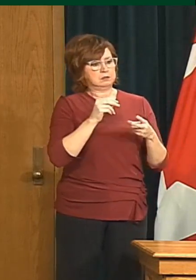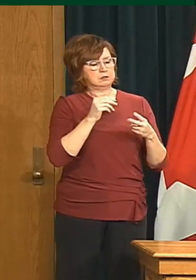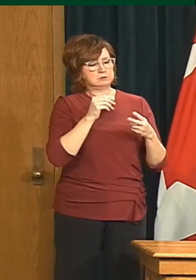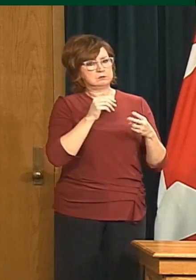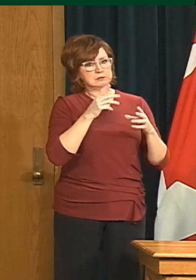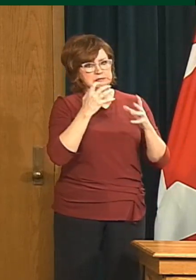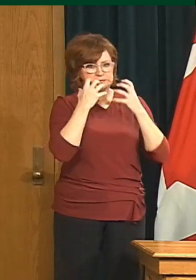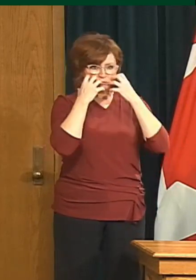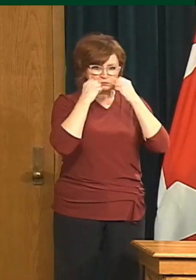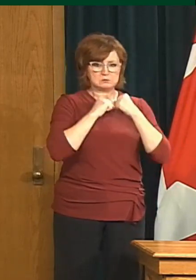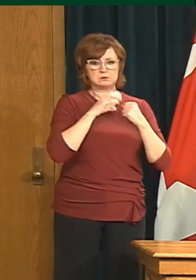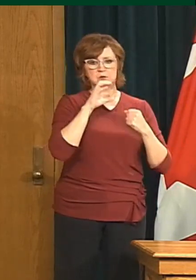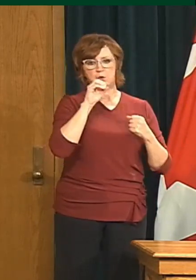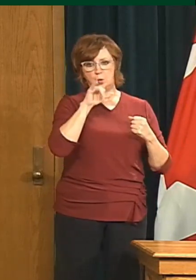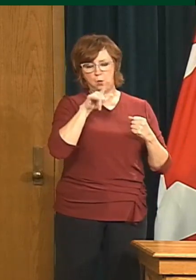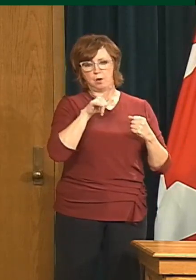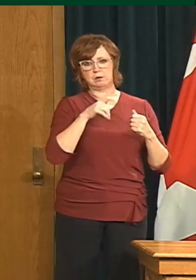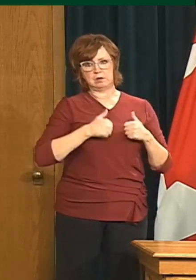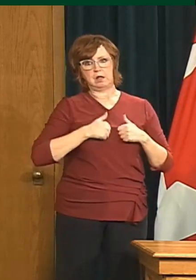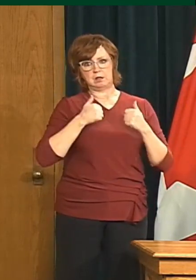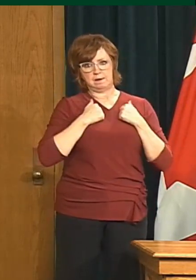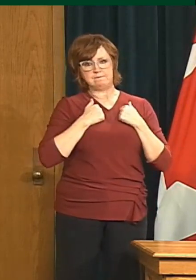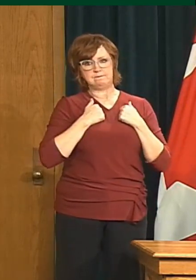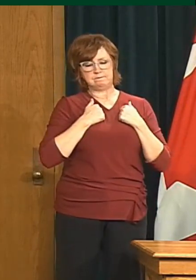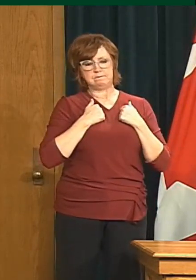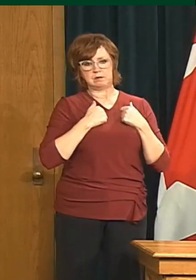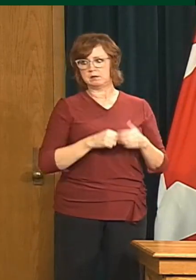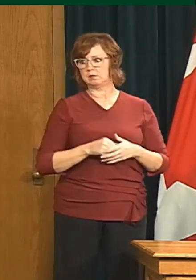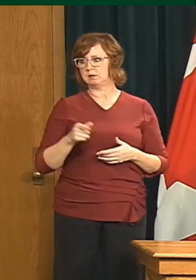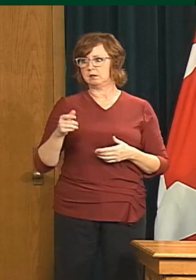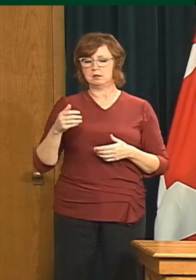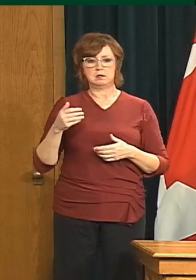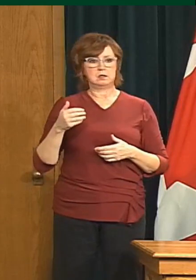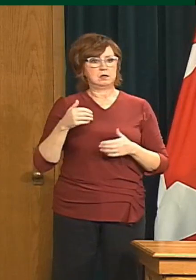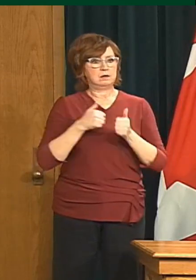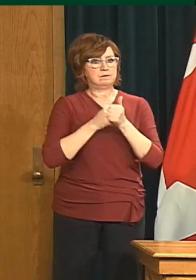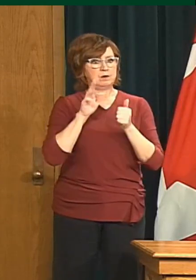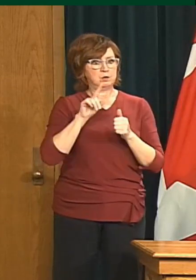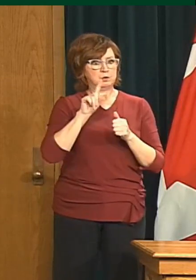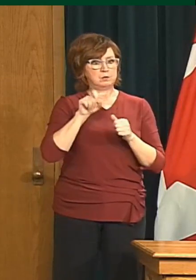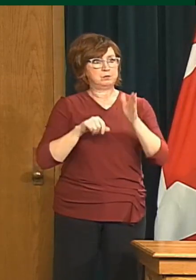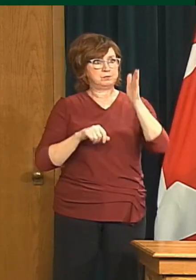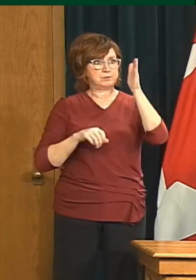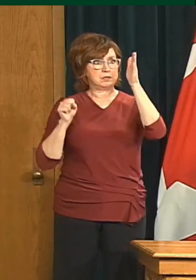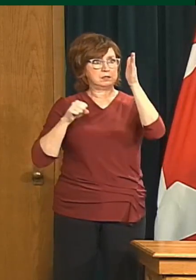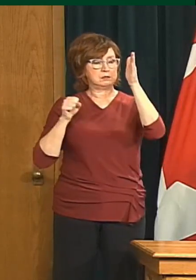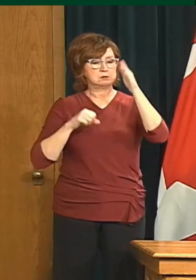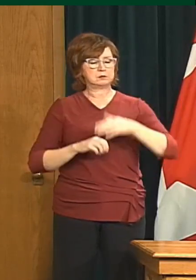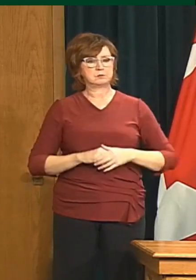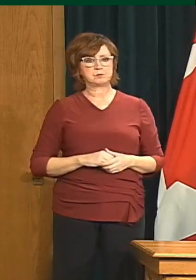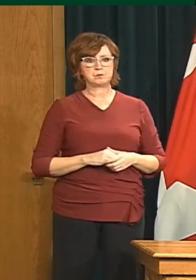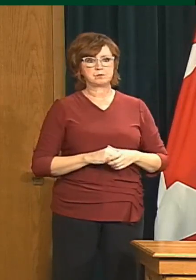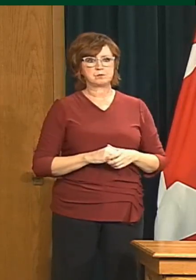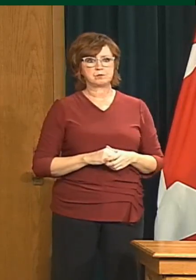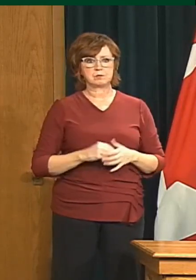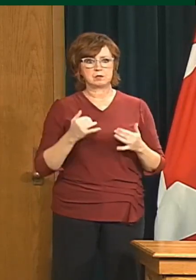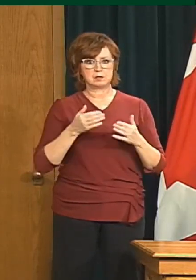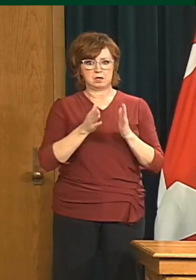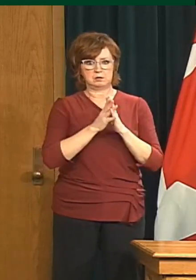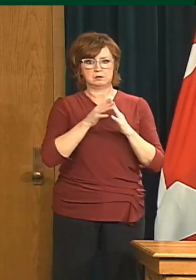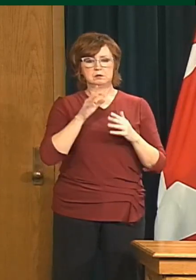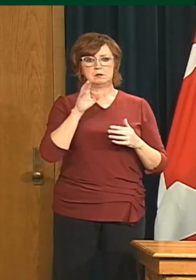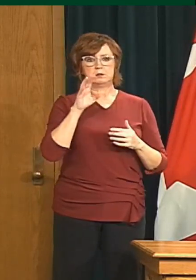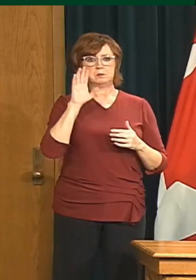energy industries in the world alive, healthy, and well. Do you have a follow-up, Allison? Yeah, this is for Minister Harpauer